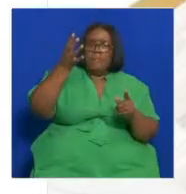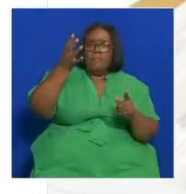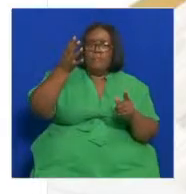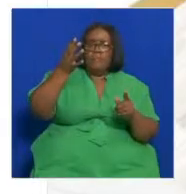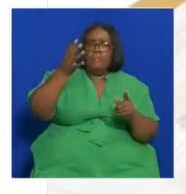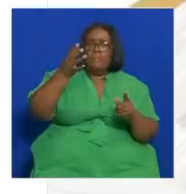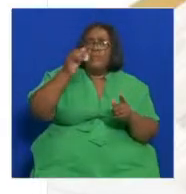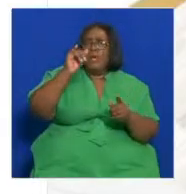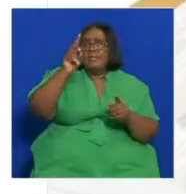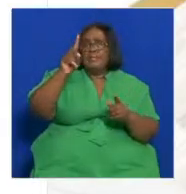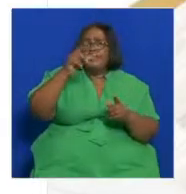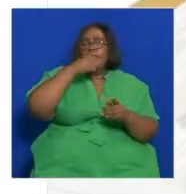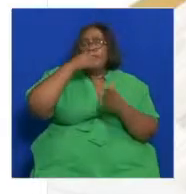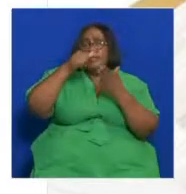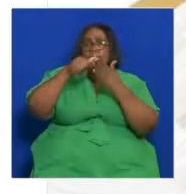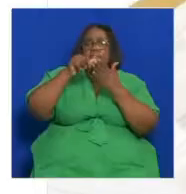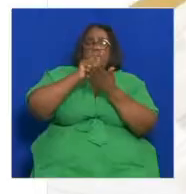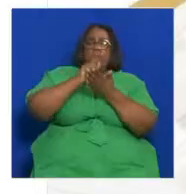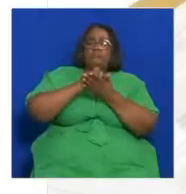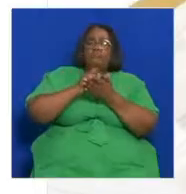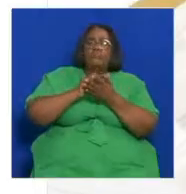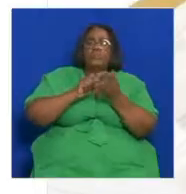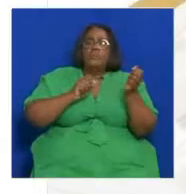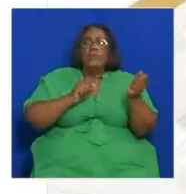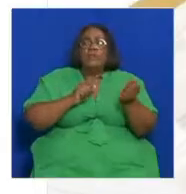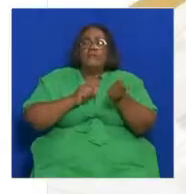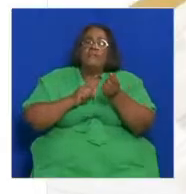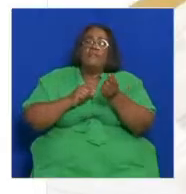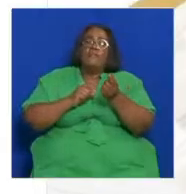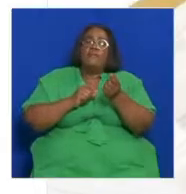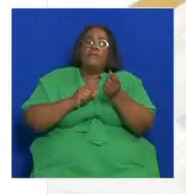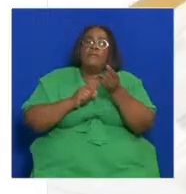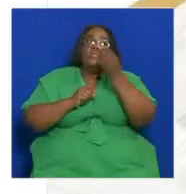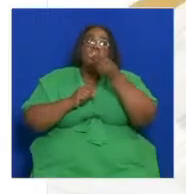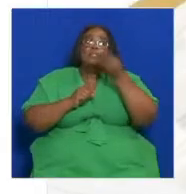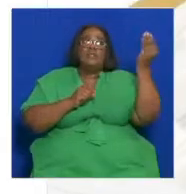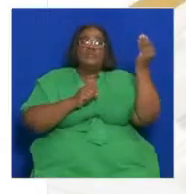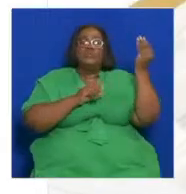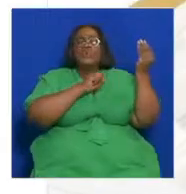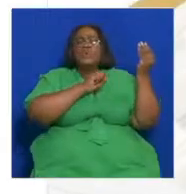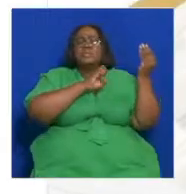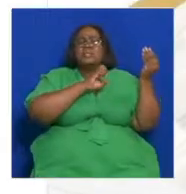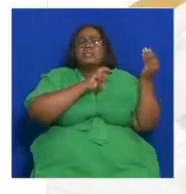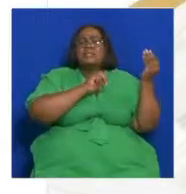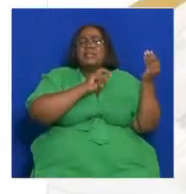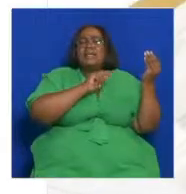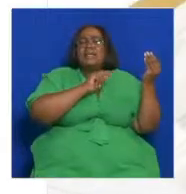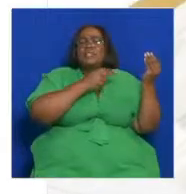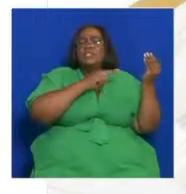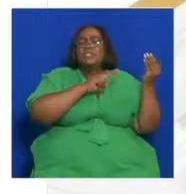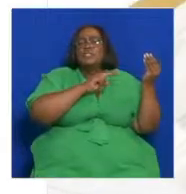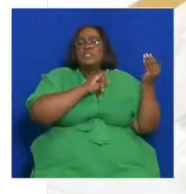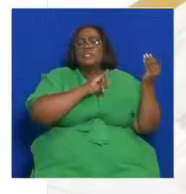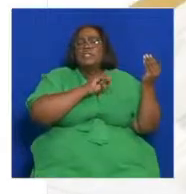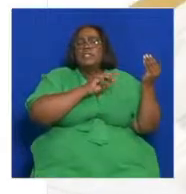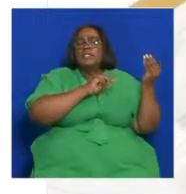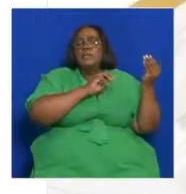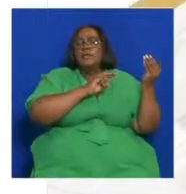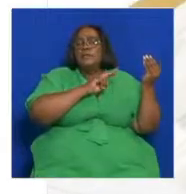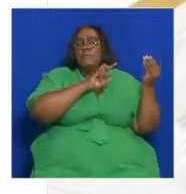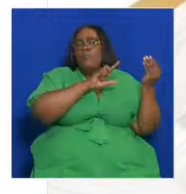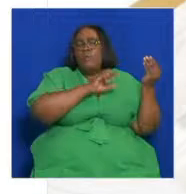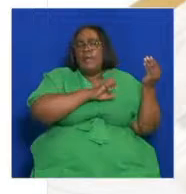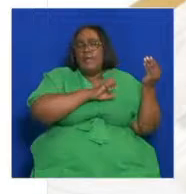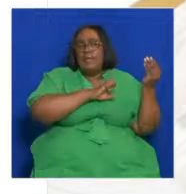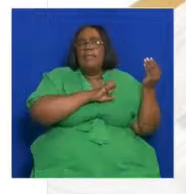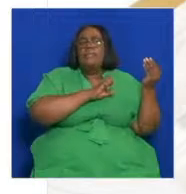letter. The letter was sent to General Sintumule, and she then dealt with General Jacobs, which is how